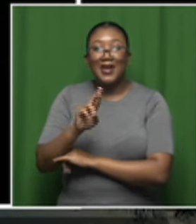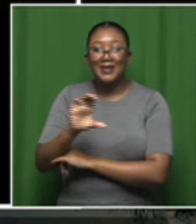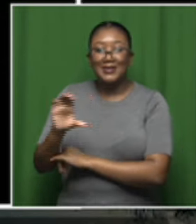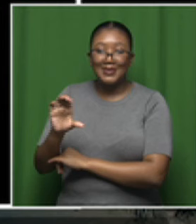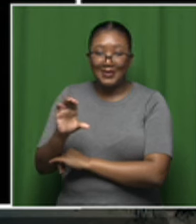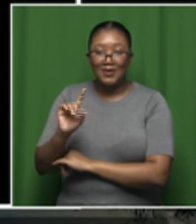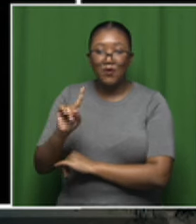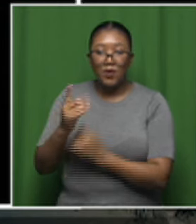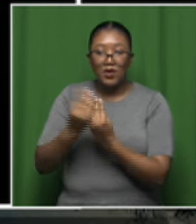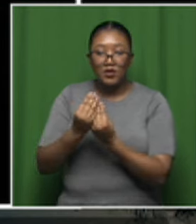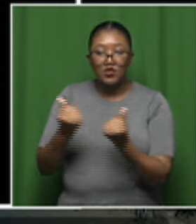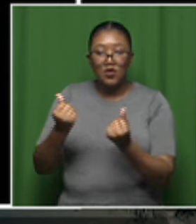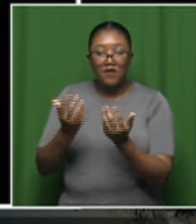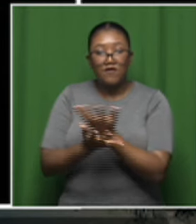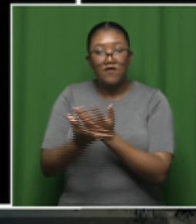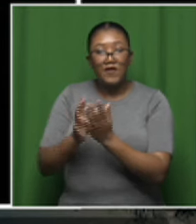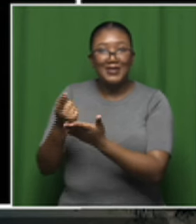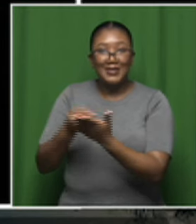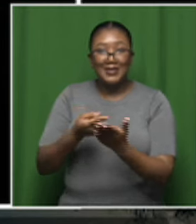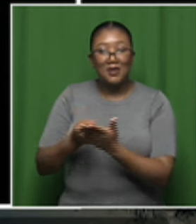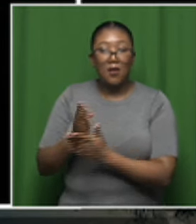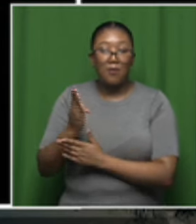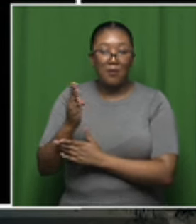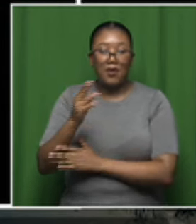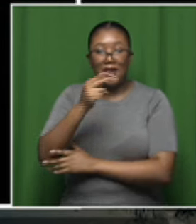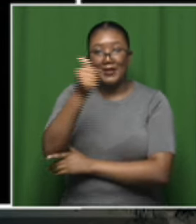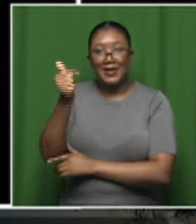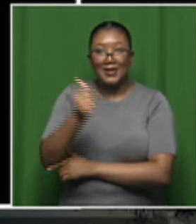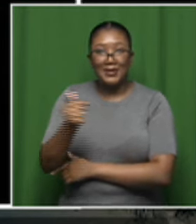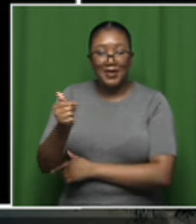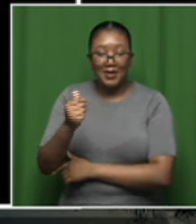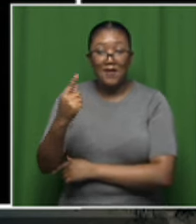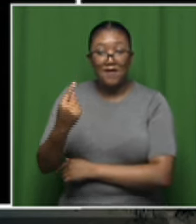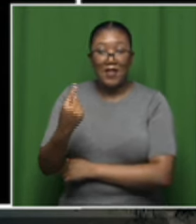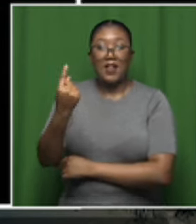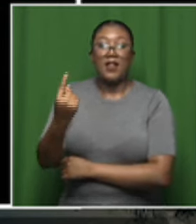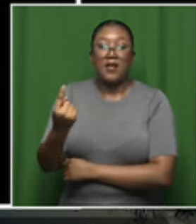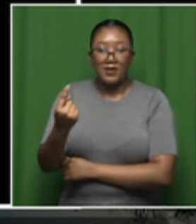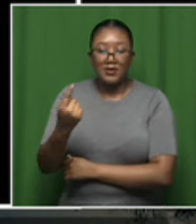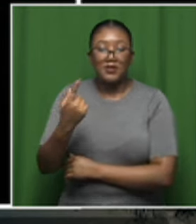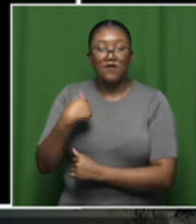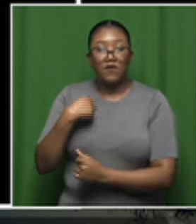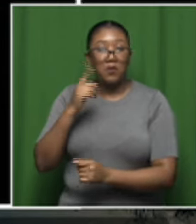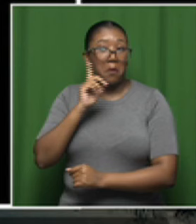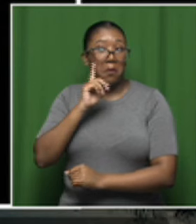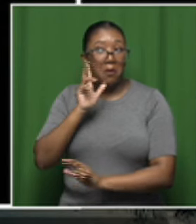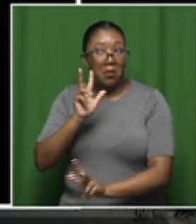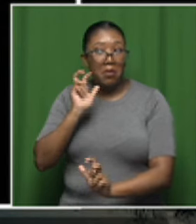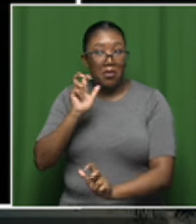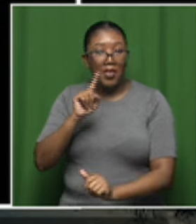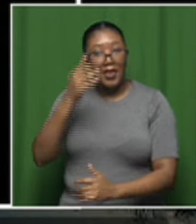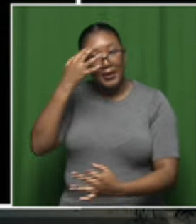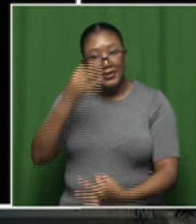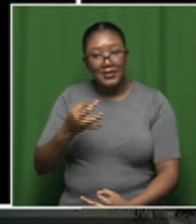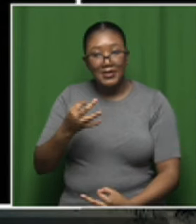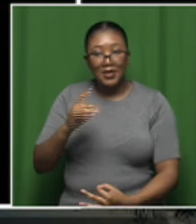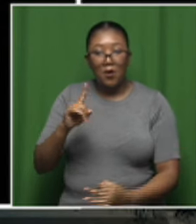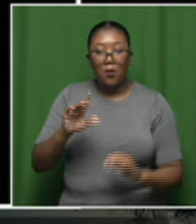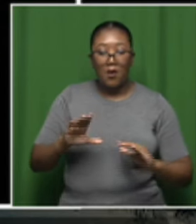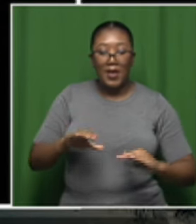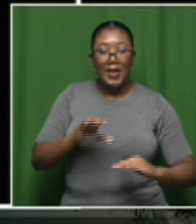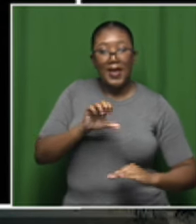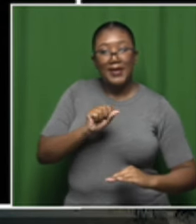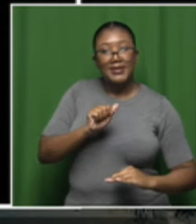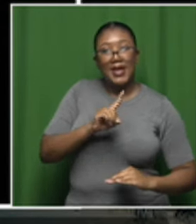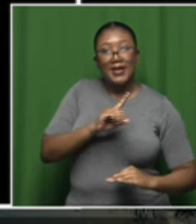is going to be discussed. And we'll get a sense later what will be the decision of the SADC and the